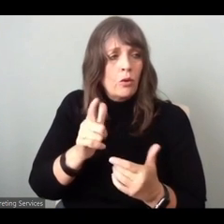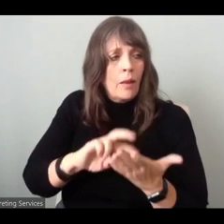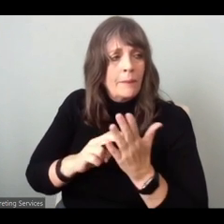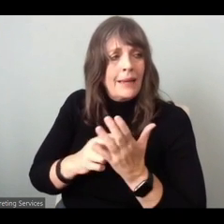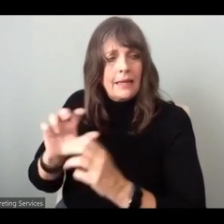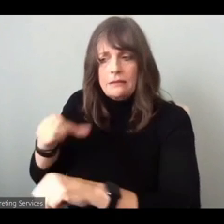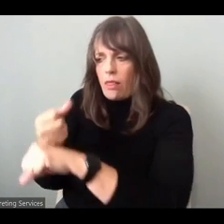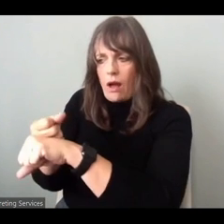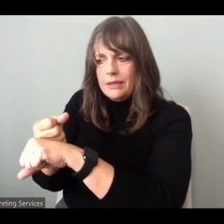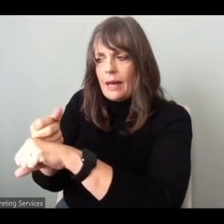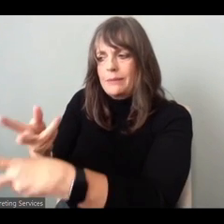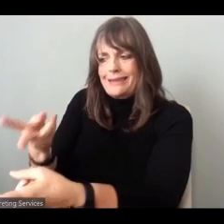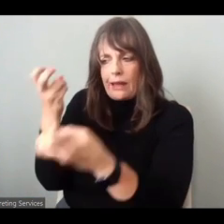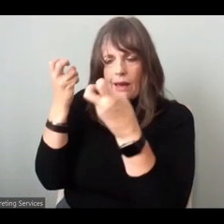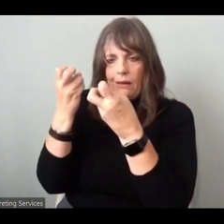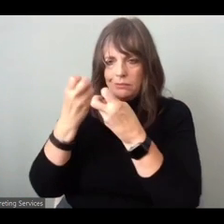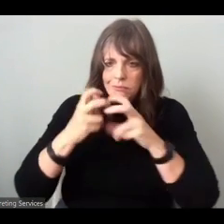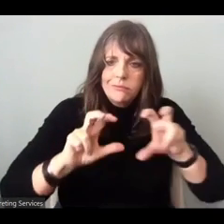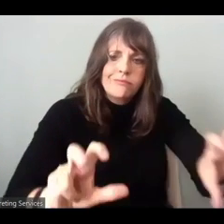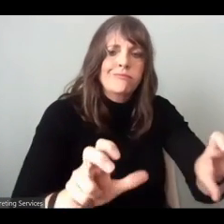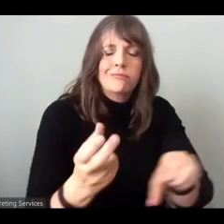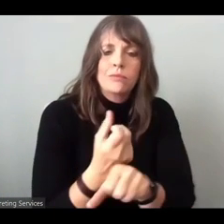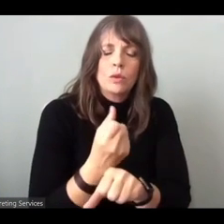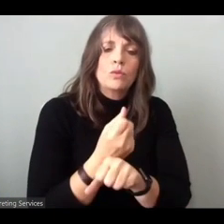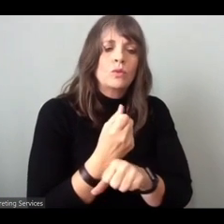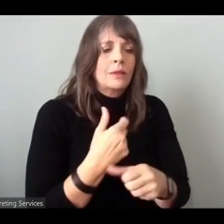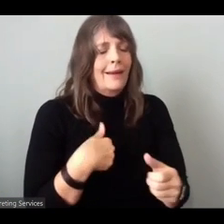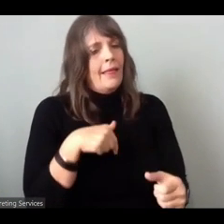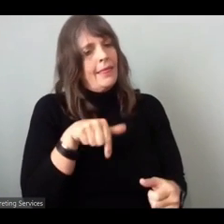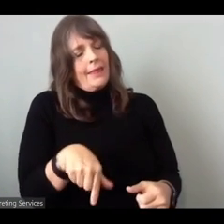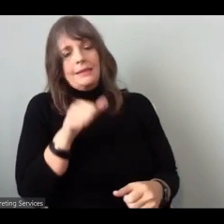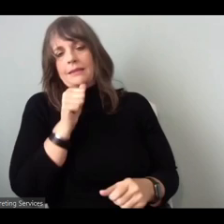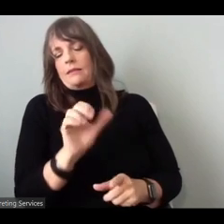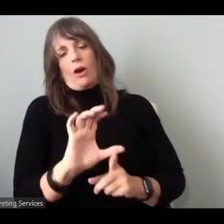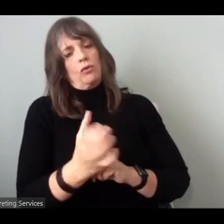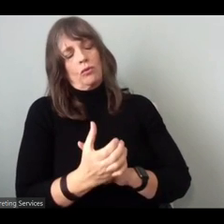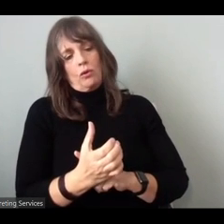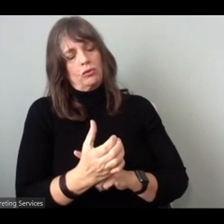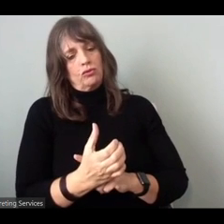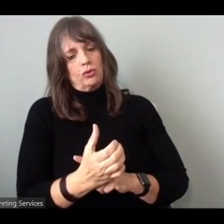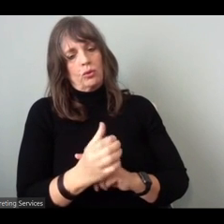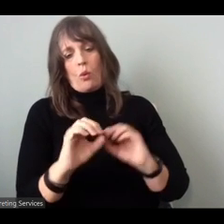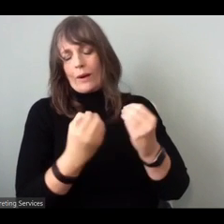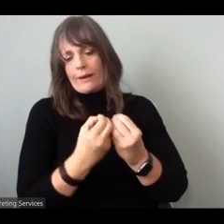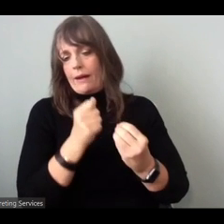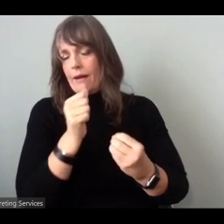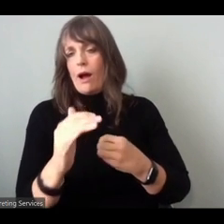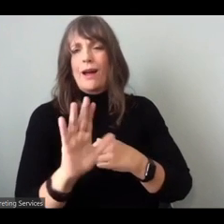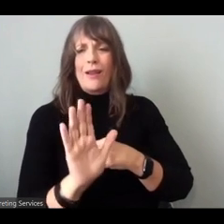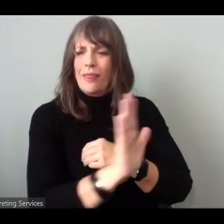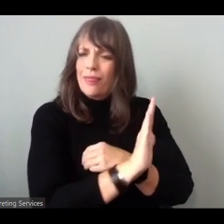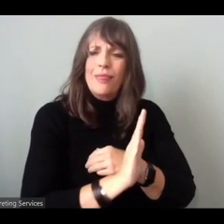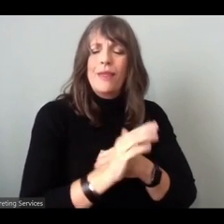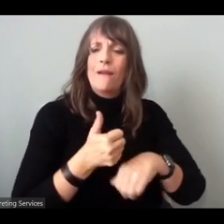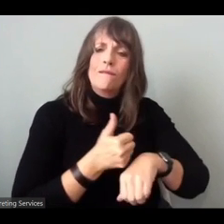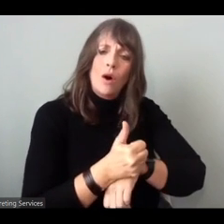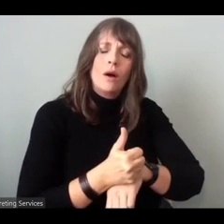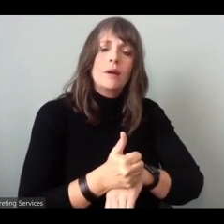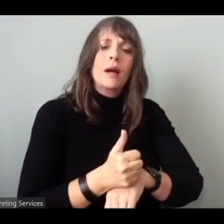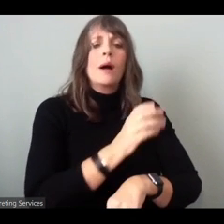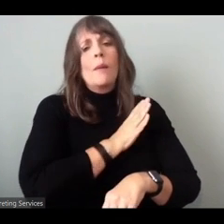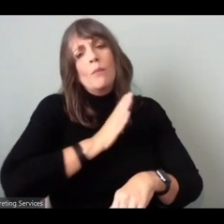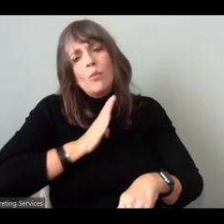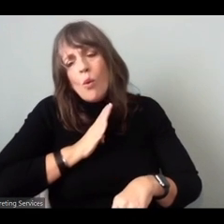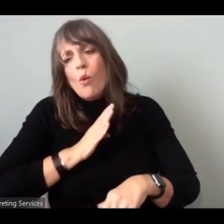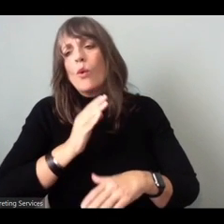their organizations. Now, this is not cultural organizations' fault, certainly not exclusively. Too many boards and donors